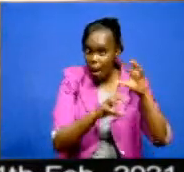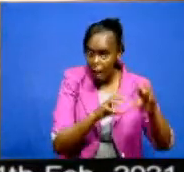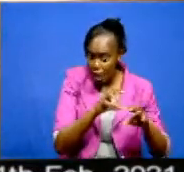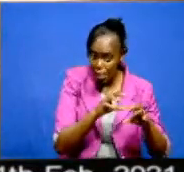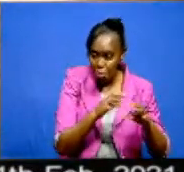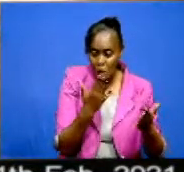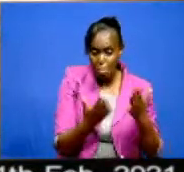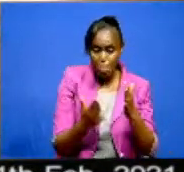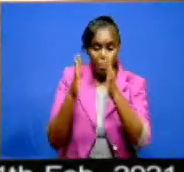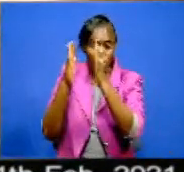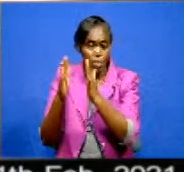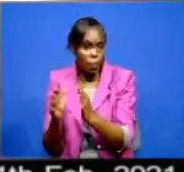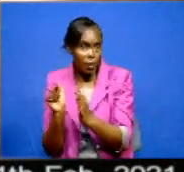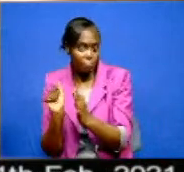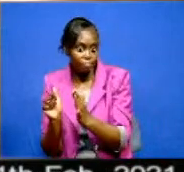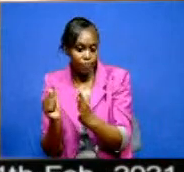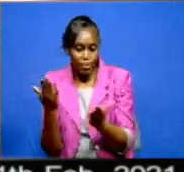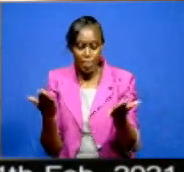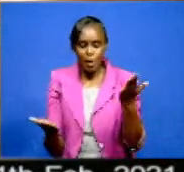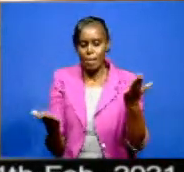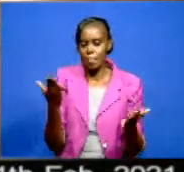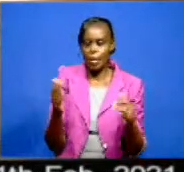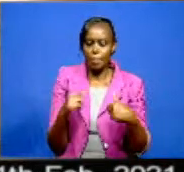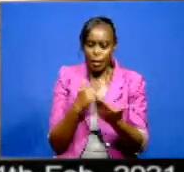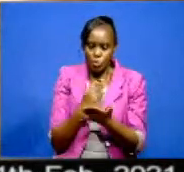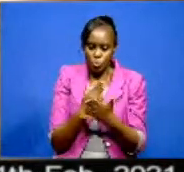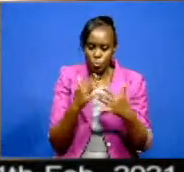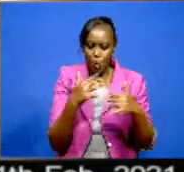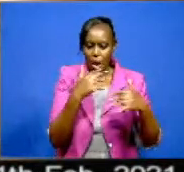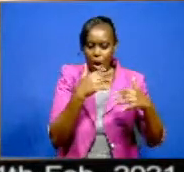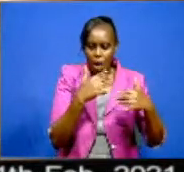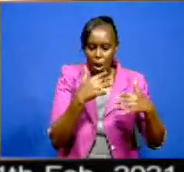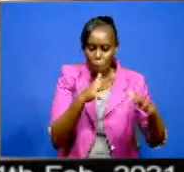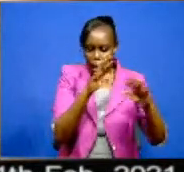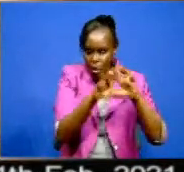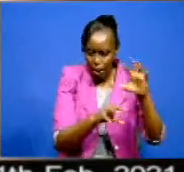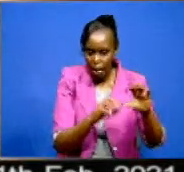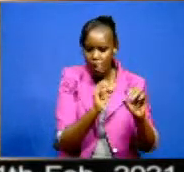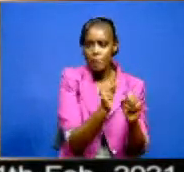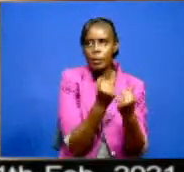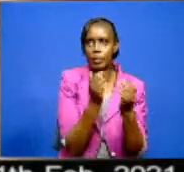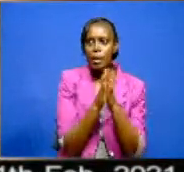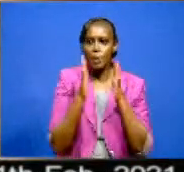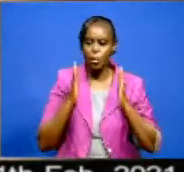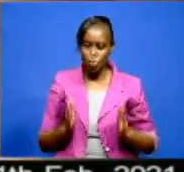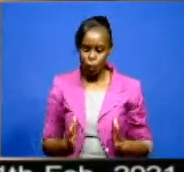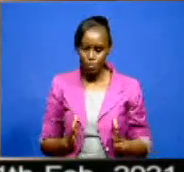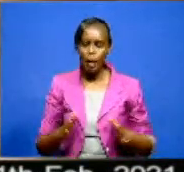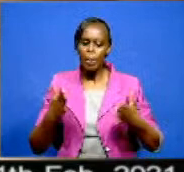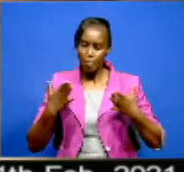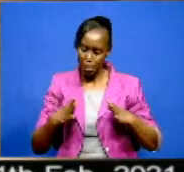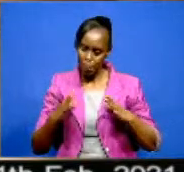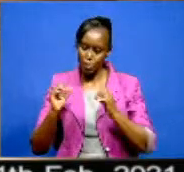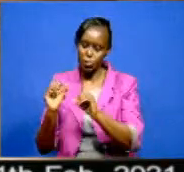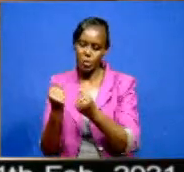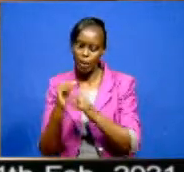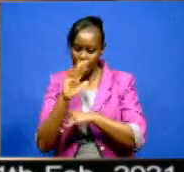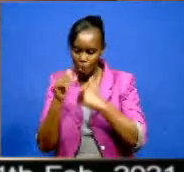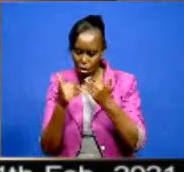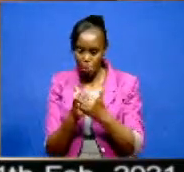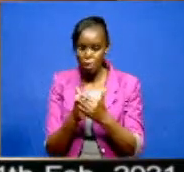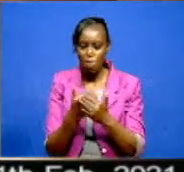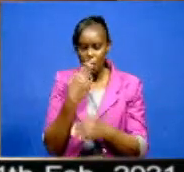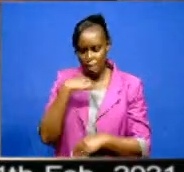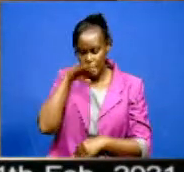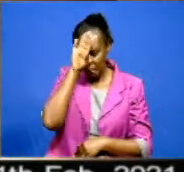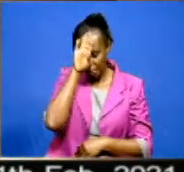being? And we have to have a balance so that we make sure the animals are safe and the human beings are also safe. One of my